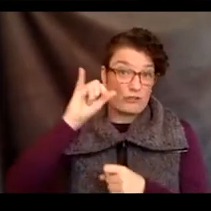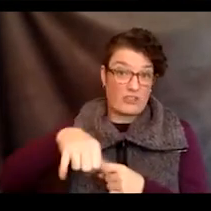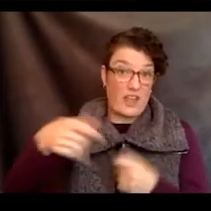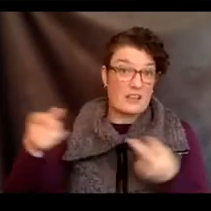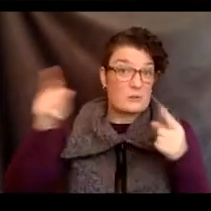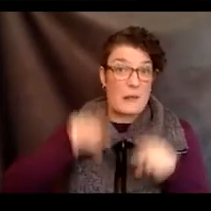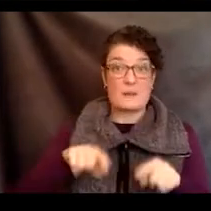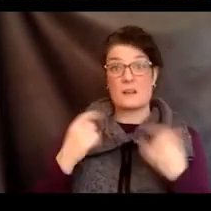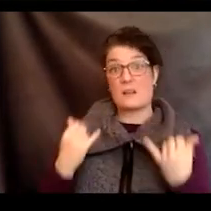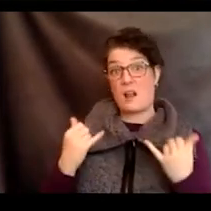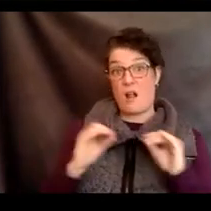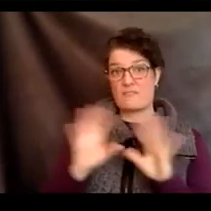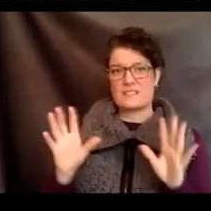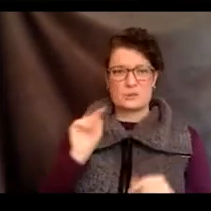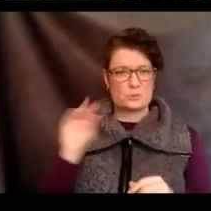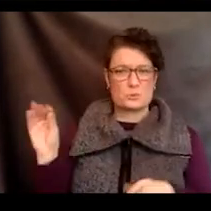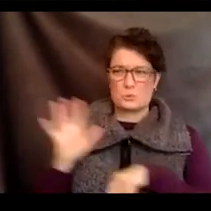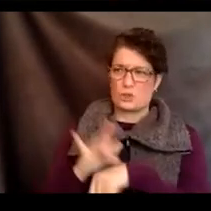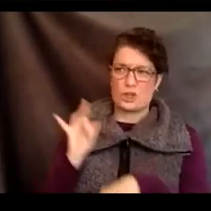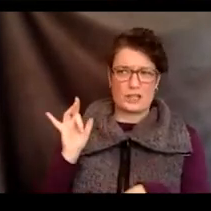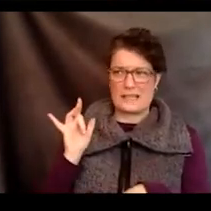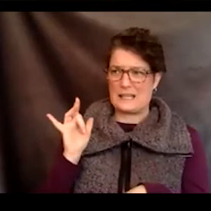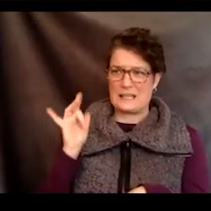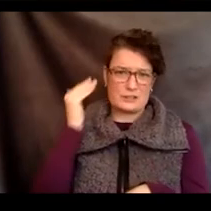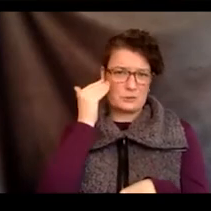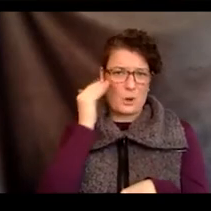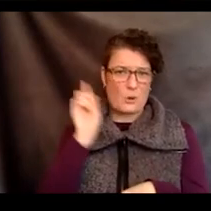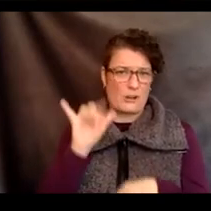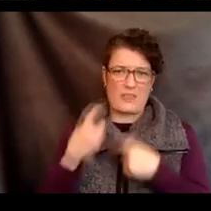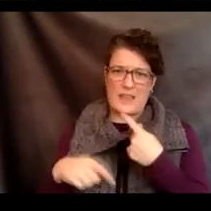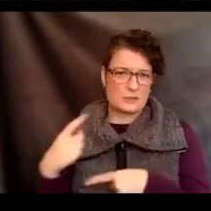at this point, it's too early to tell like where this is going, but